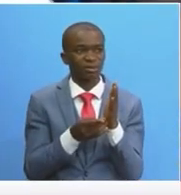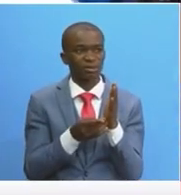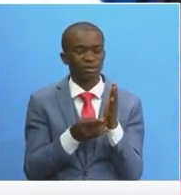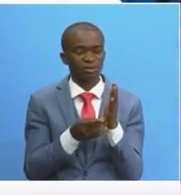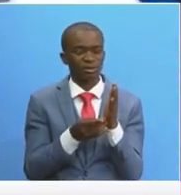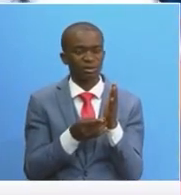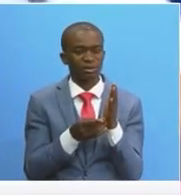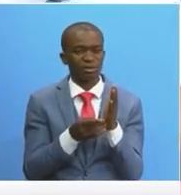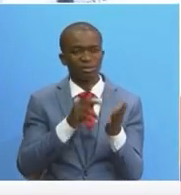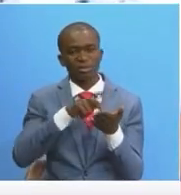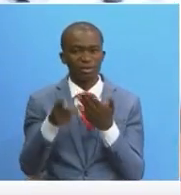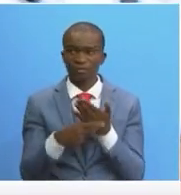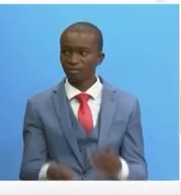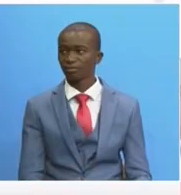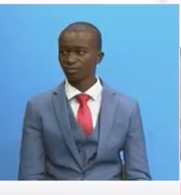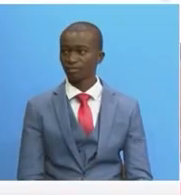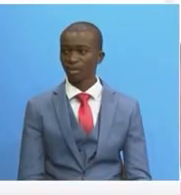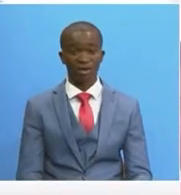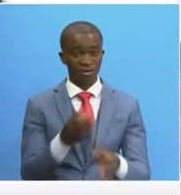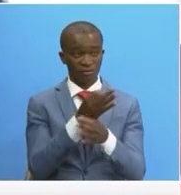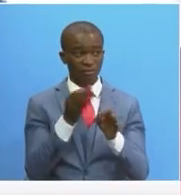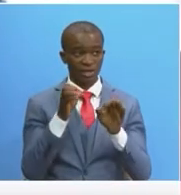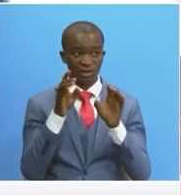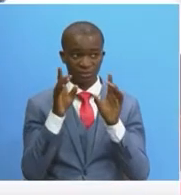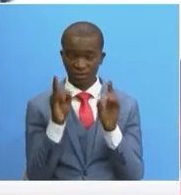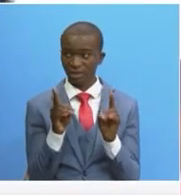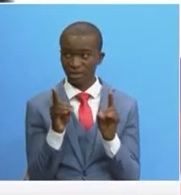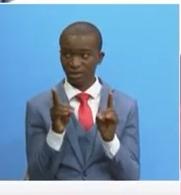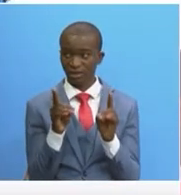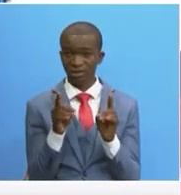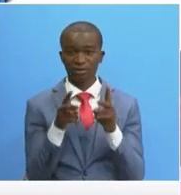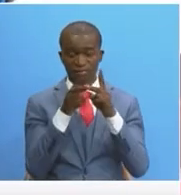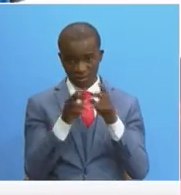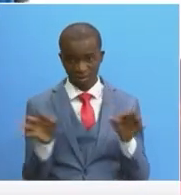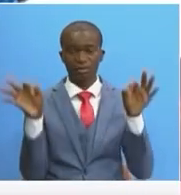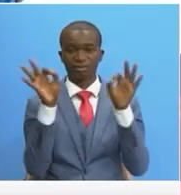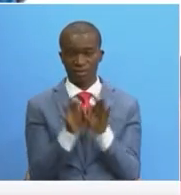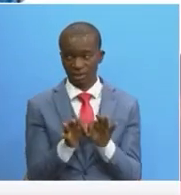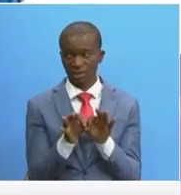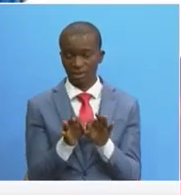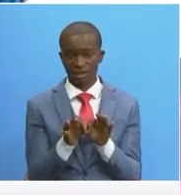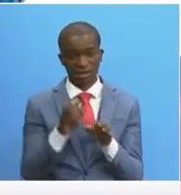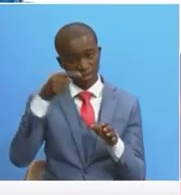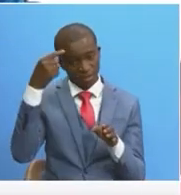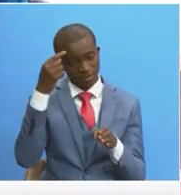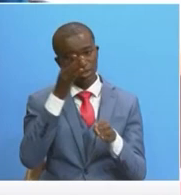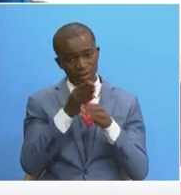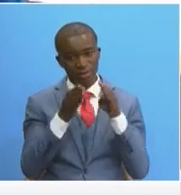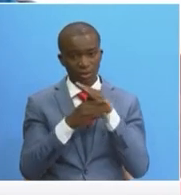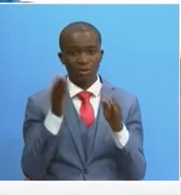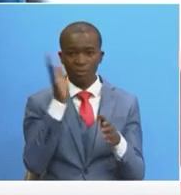government efforts through the provision of free education, construction of school infrastructure such as classroom blocks, and running water